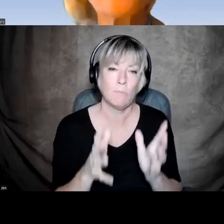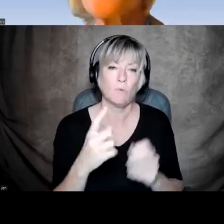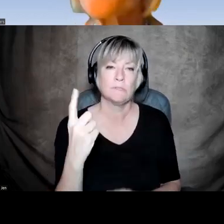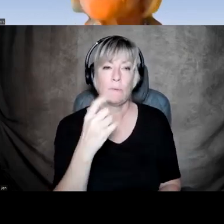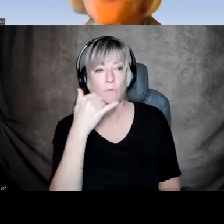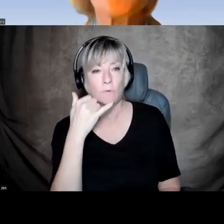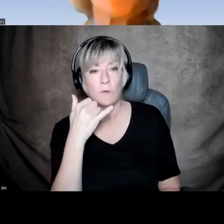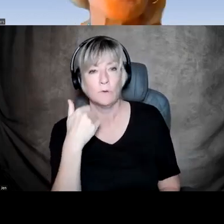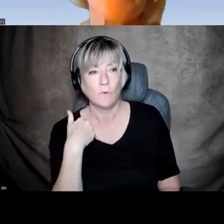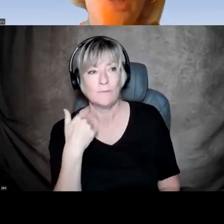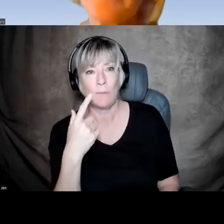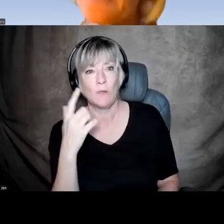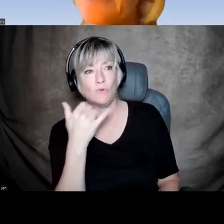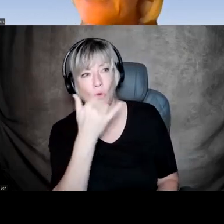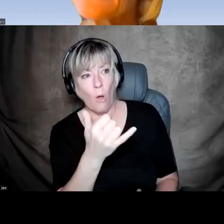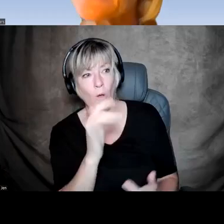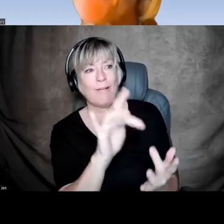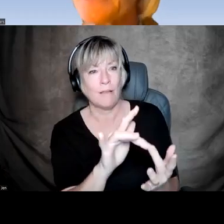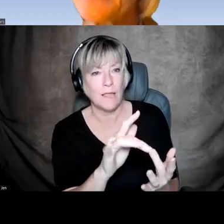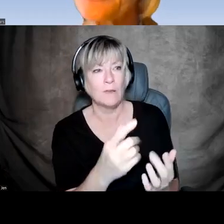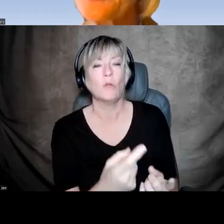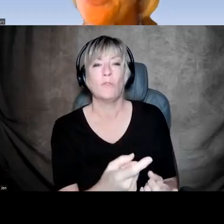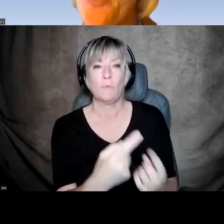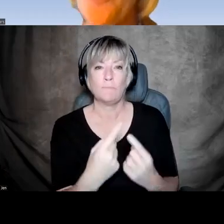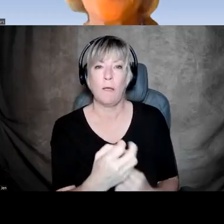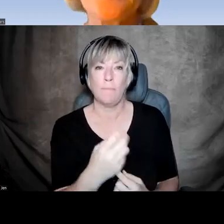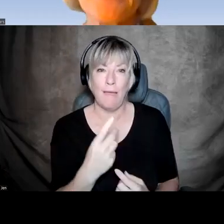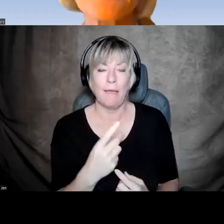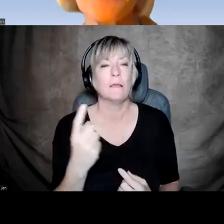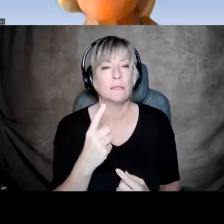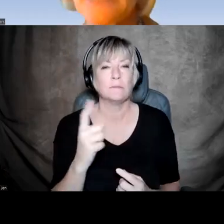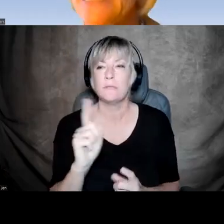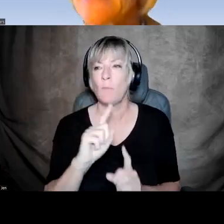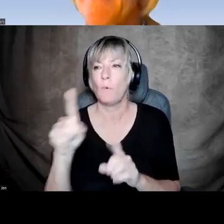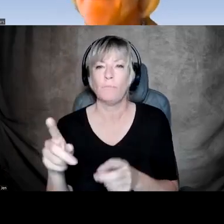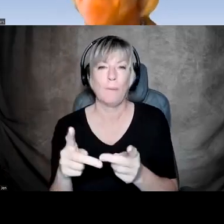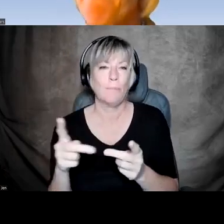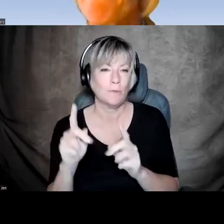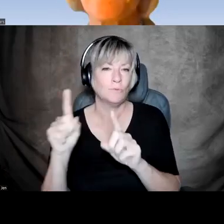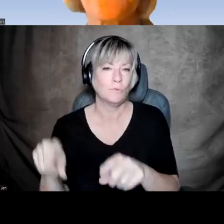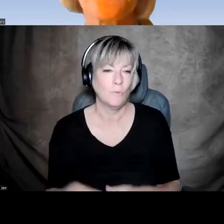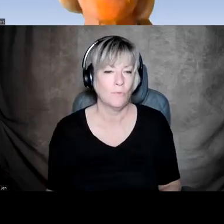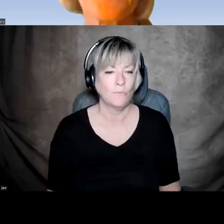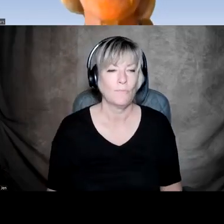call, someone to respond, and some place to go. Next slide, please.